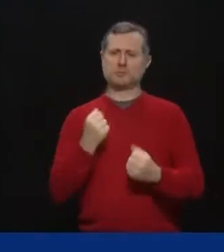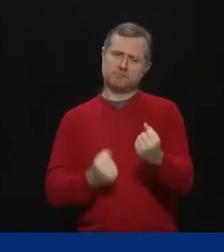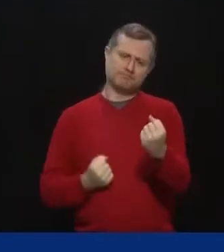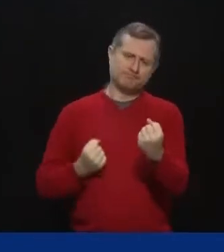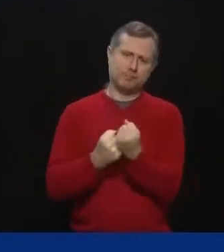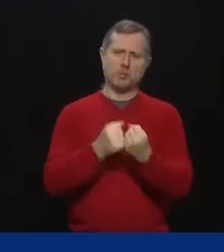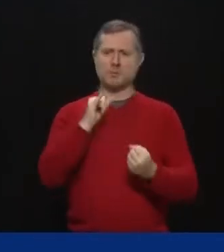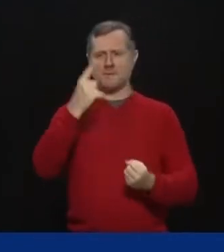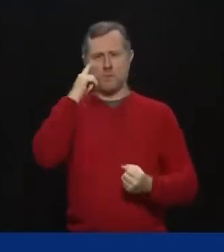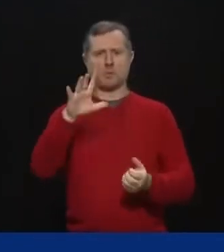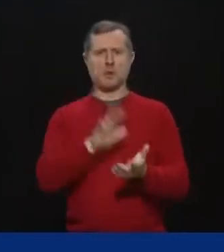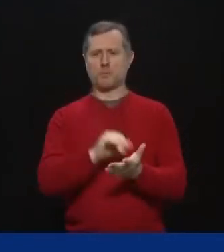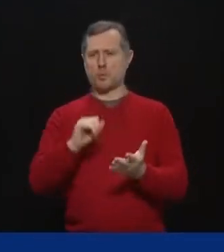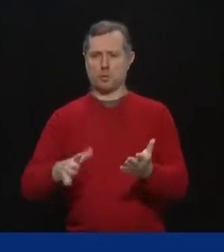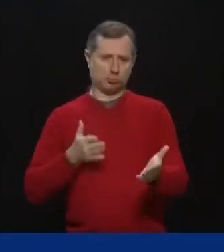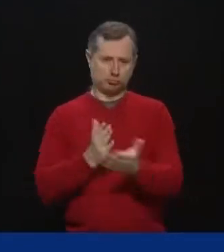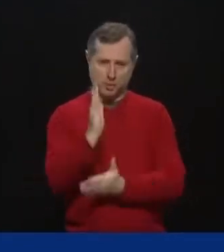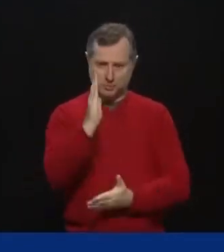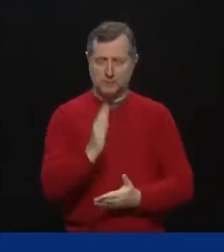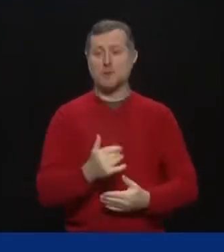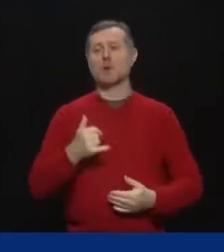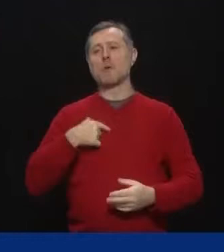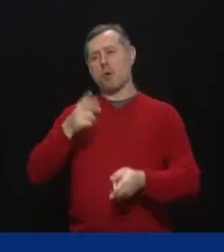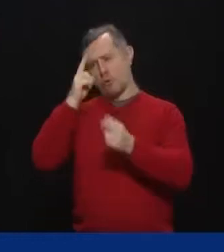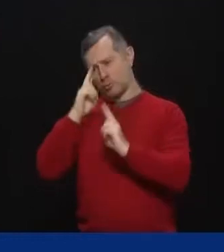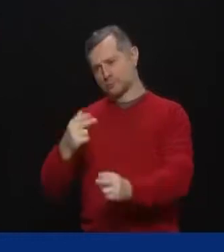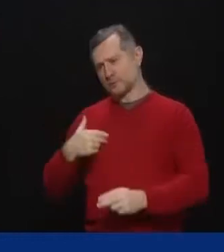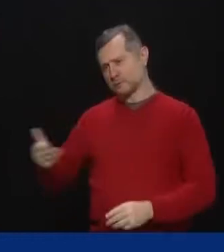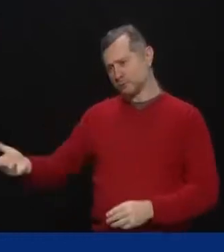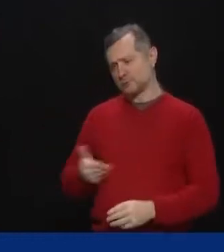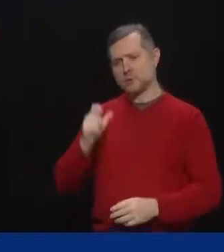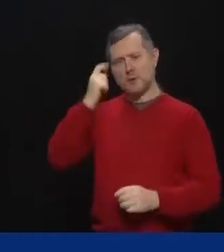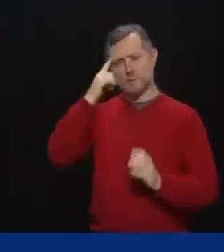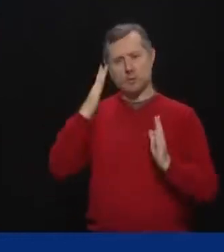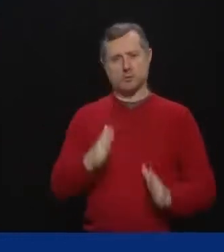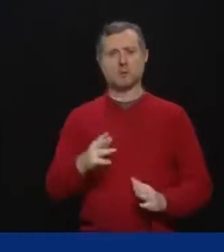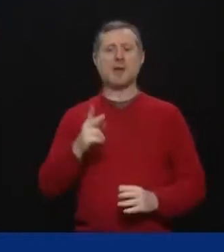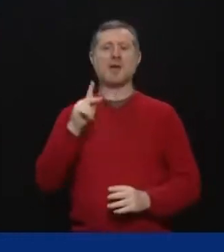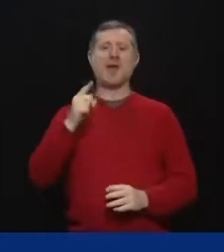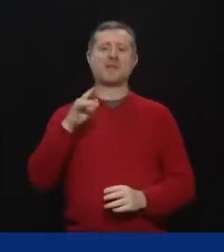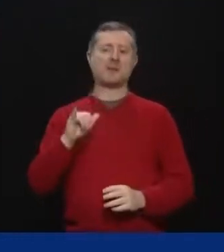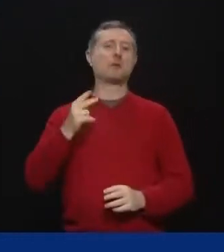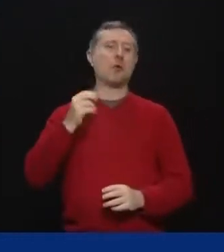that's why I'm honored to introduce the Governor of the State of New York, Kathy Hochul.